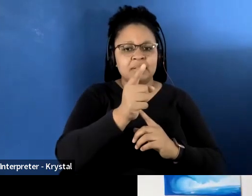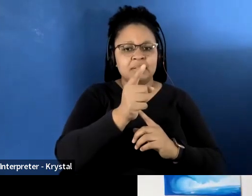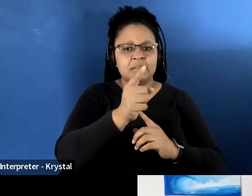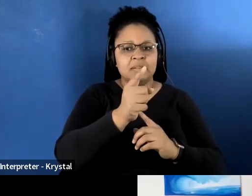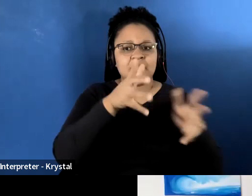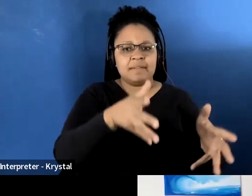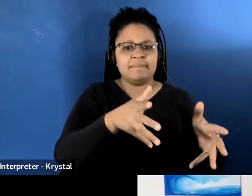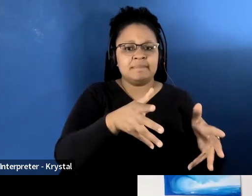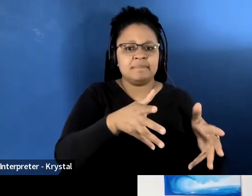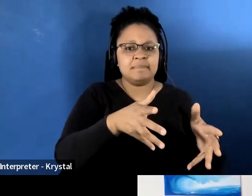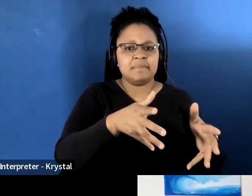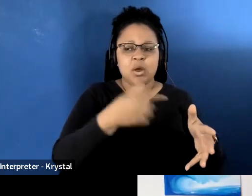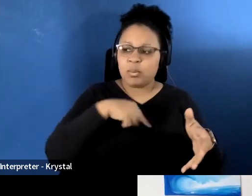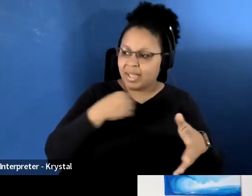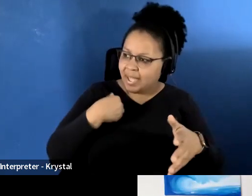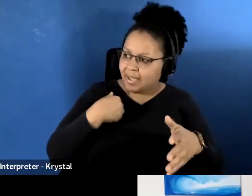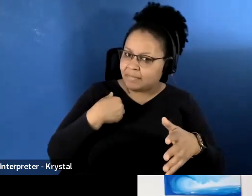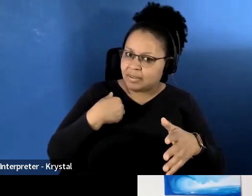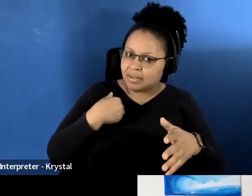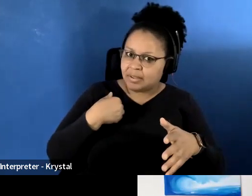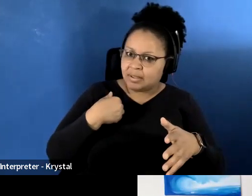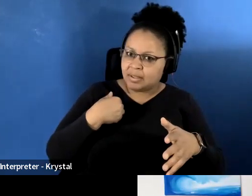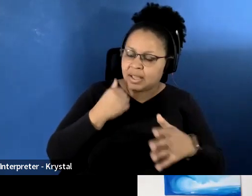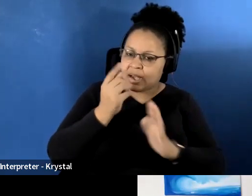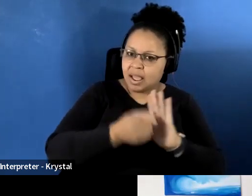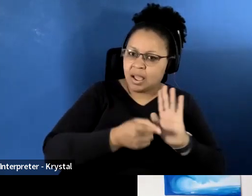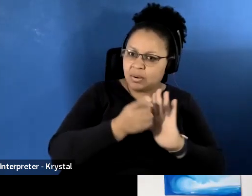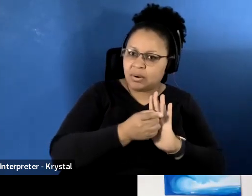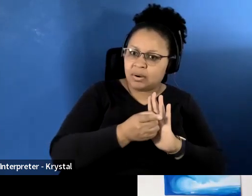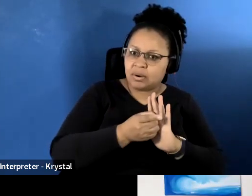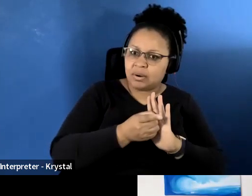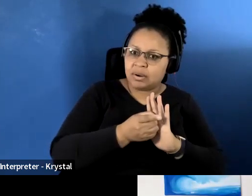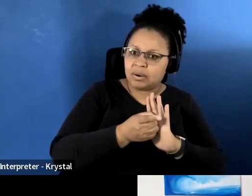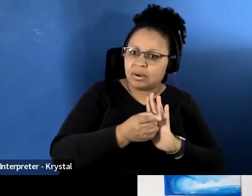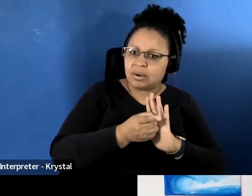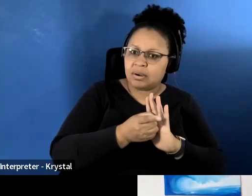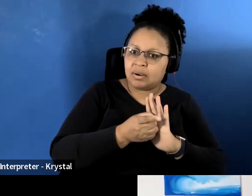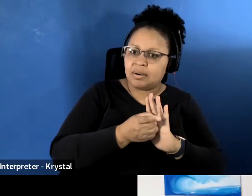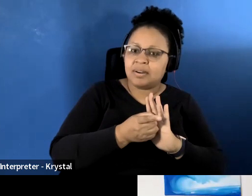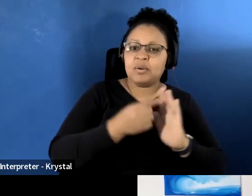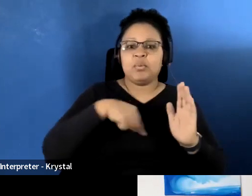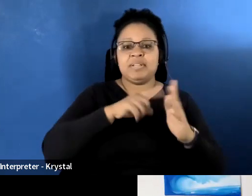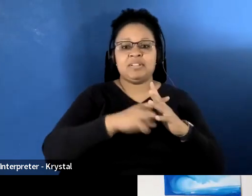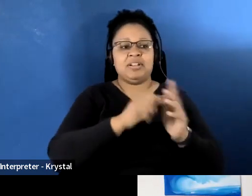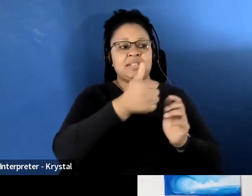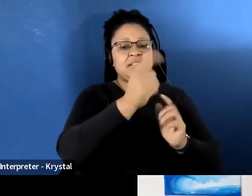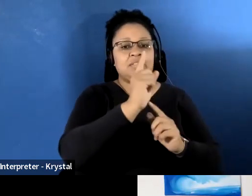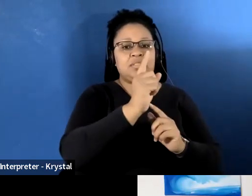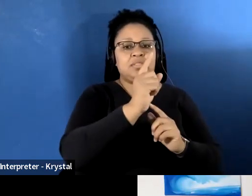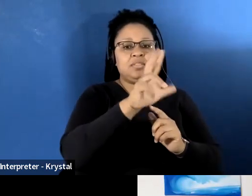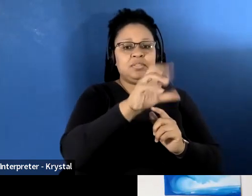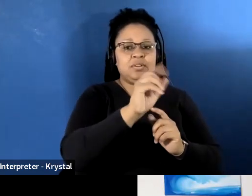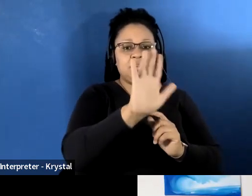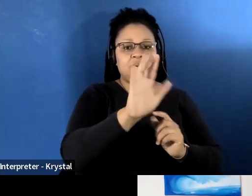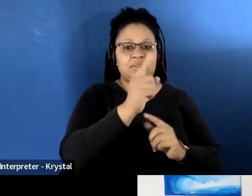minutes. Oh, we do? We have an hour and a half? I thought we only had an hour. We started at 11:30 or 10:30 your time.